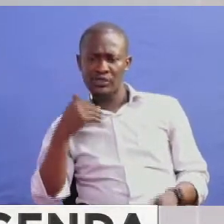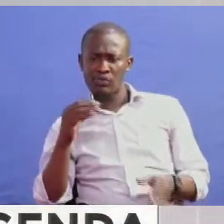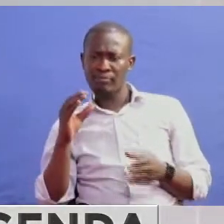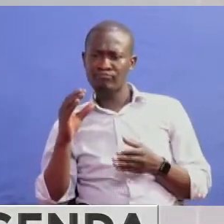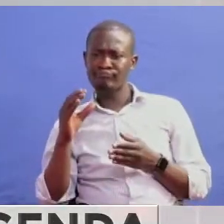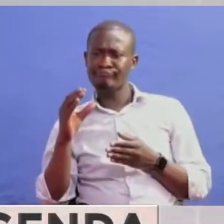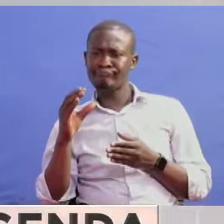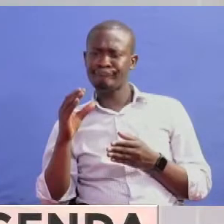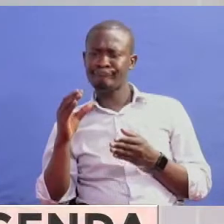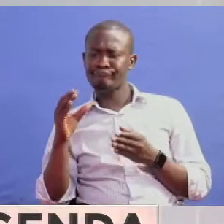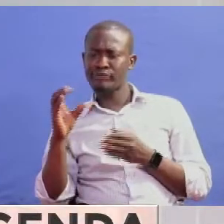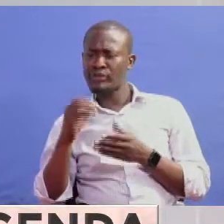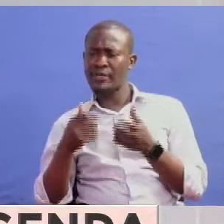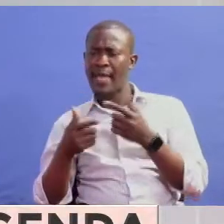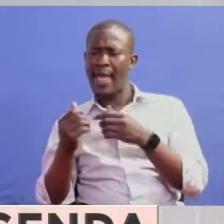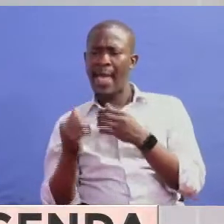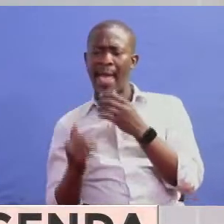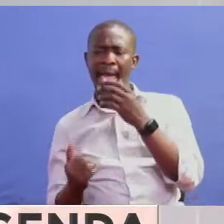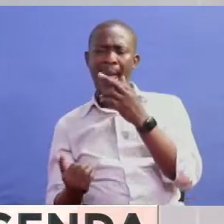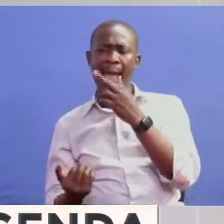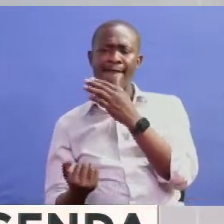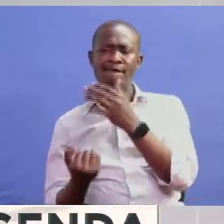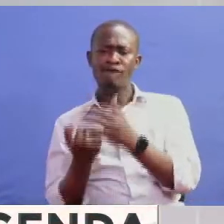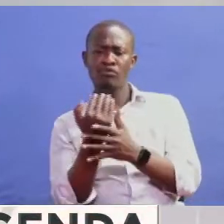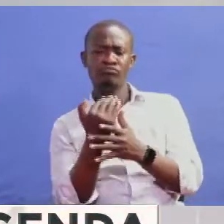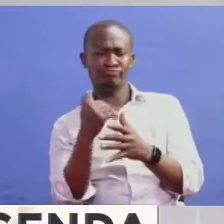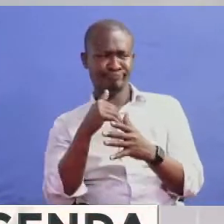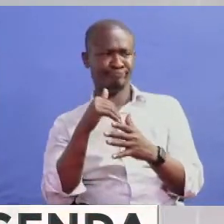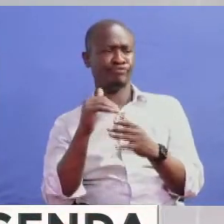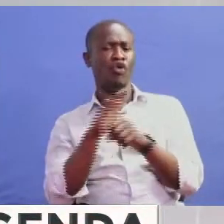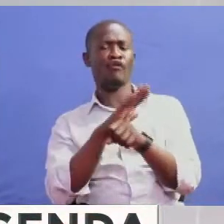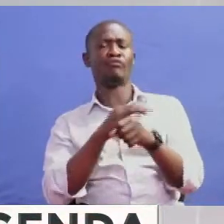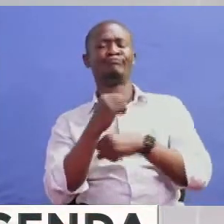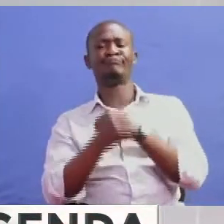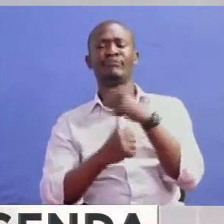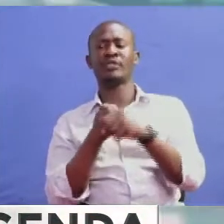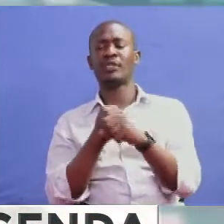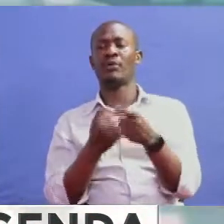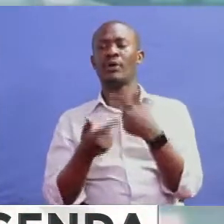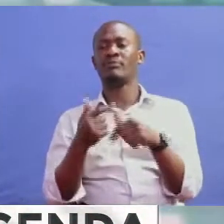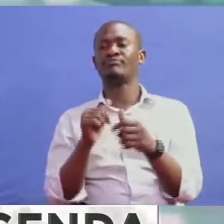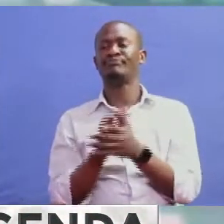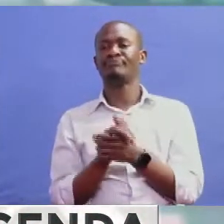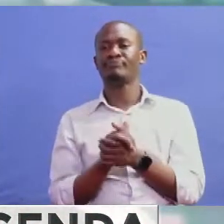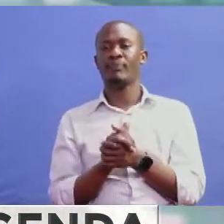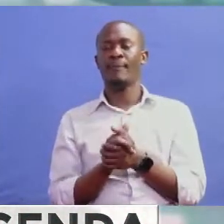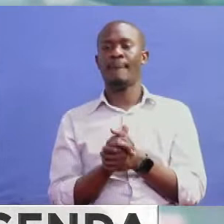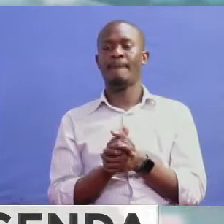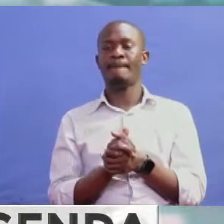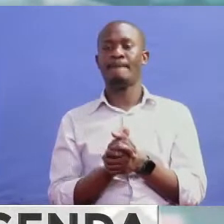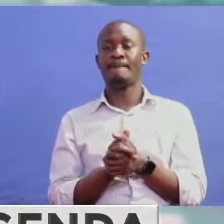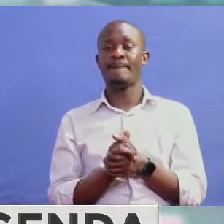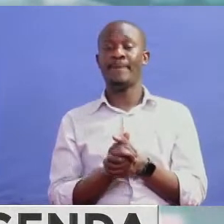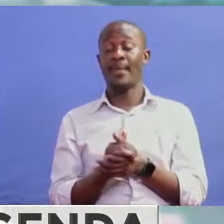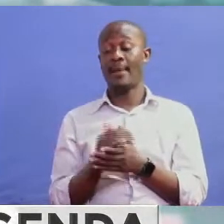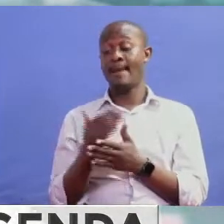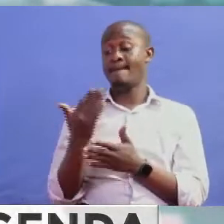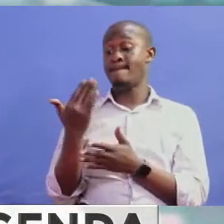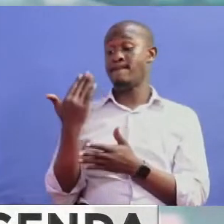the years? Maybe what are some of the trends and developments are now coming up? Okay.